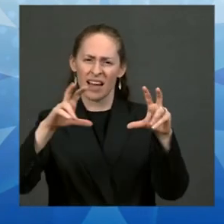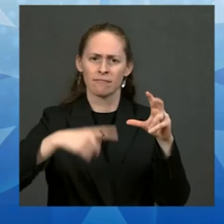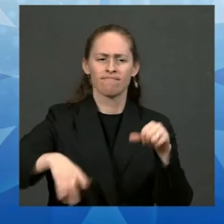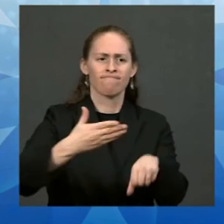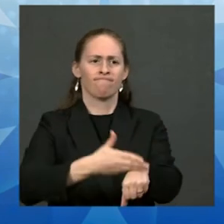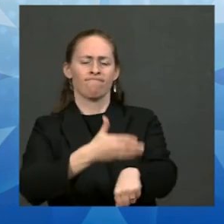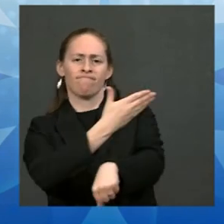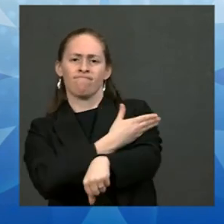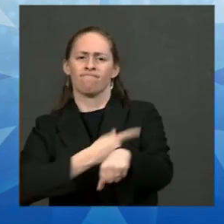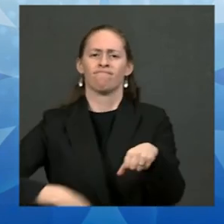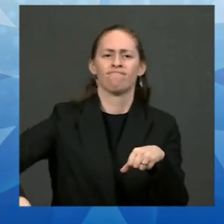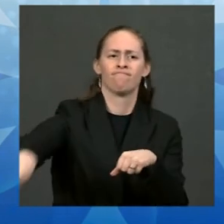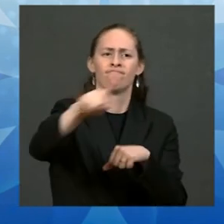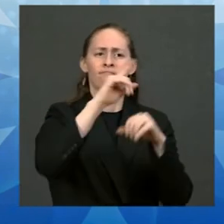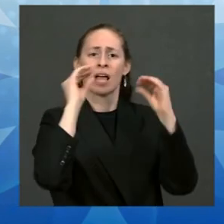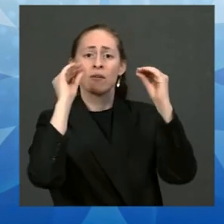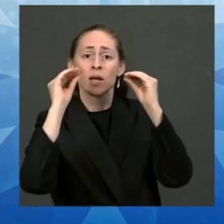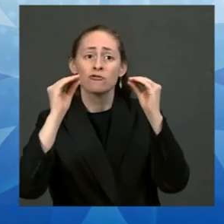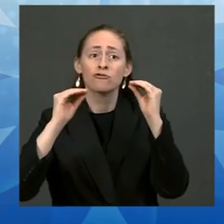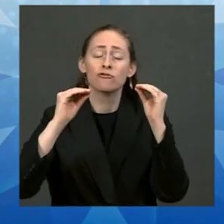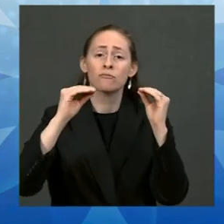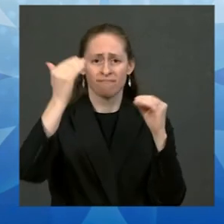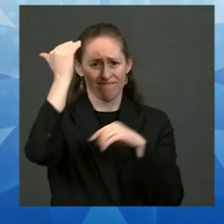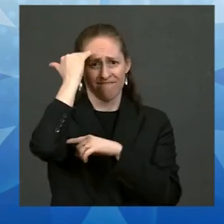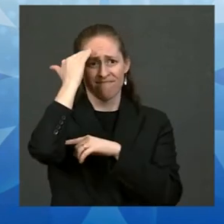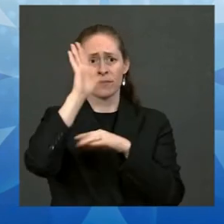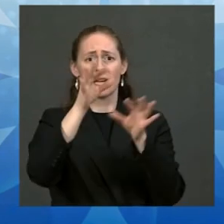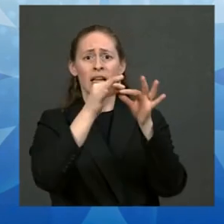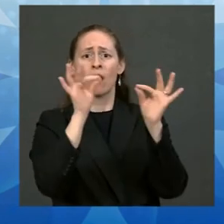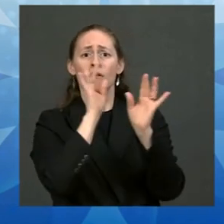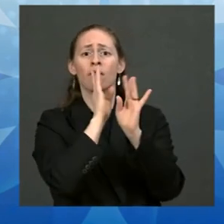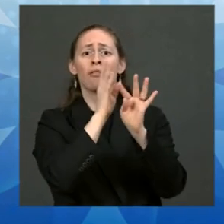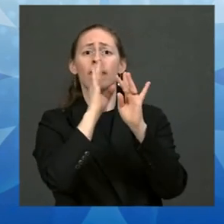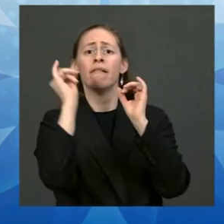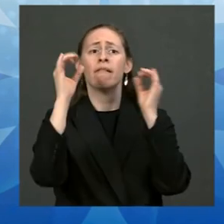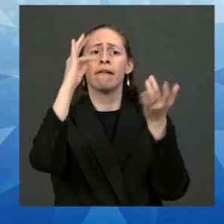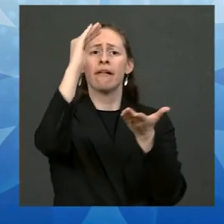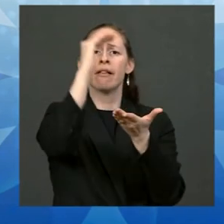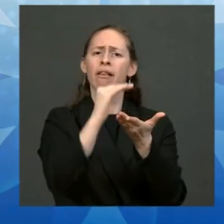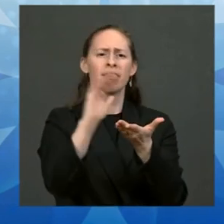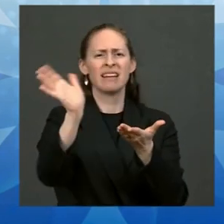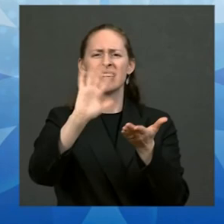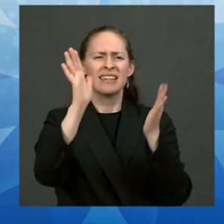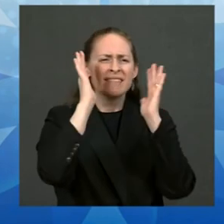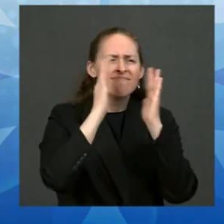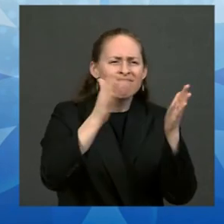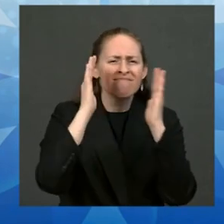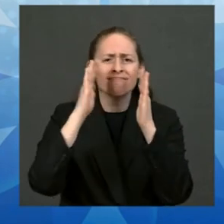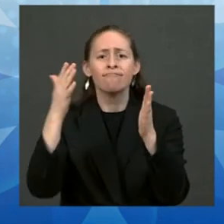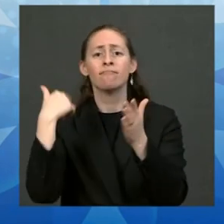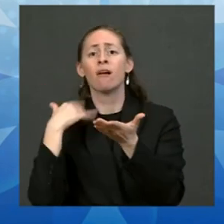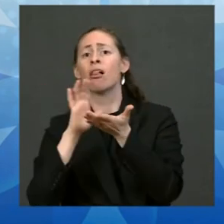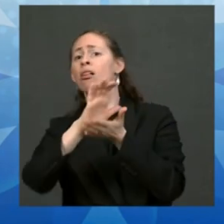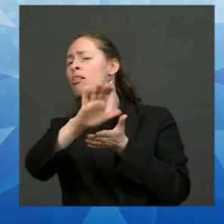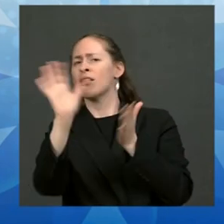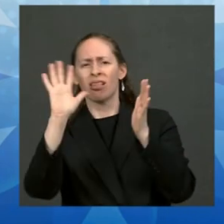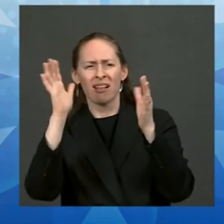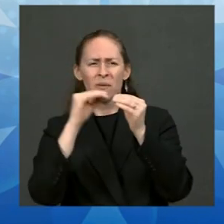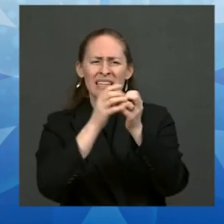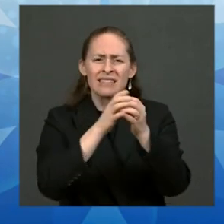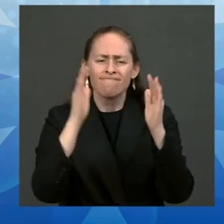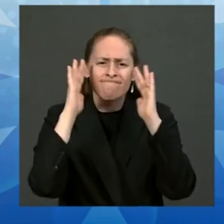revitalize many of the languages that are in danger of being forgotten. But there is still a lot of work to